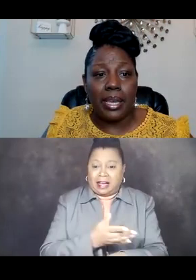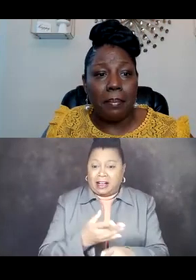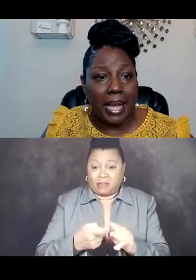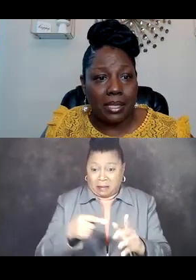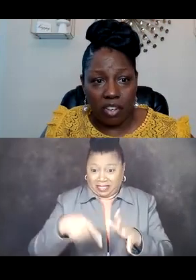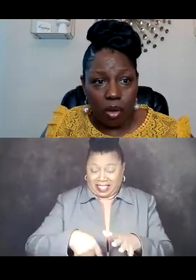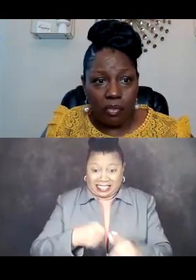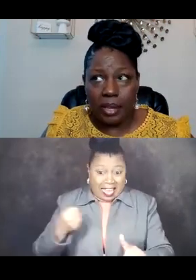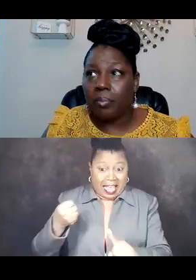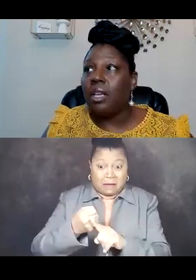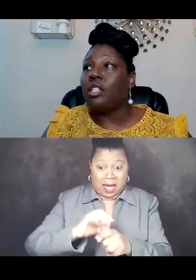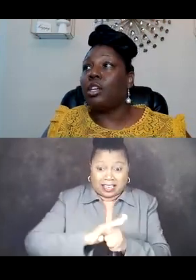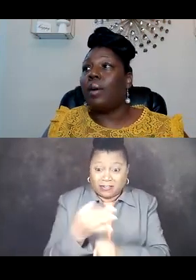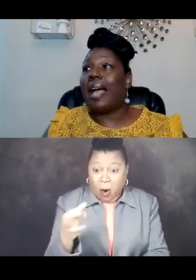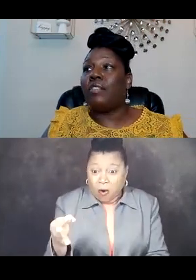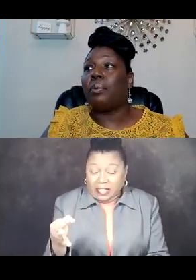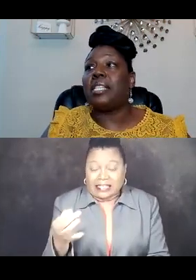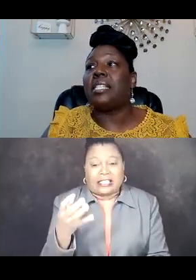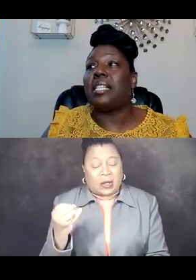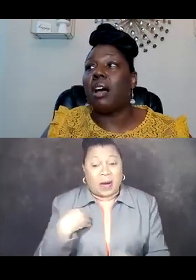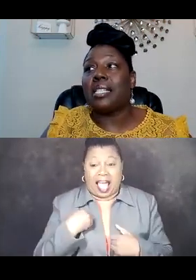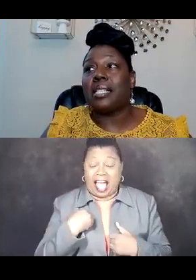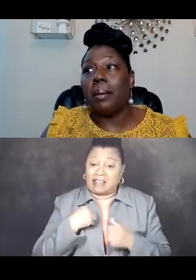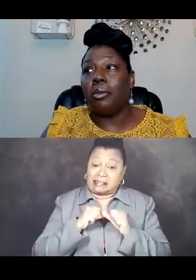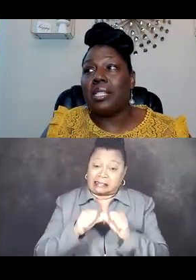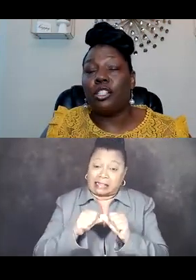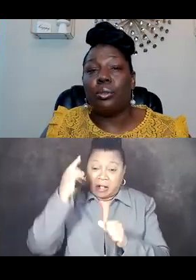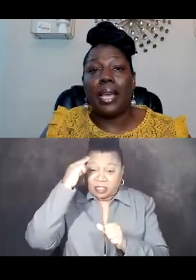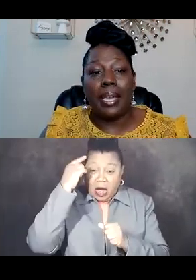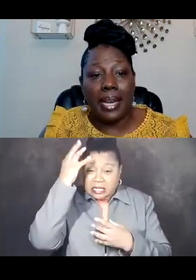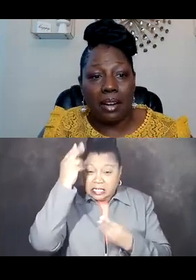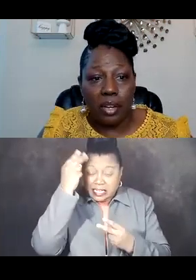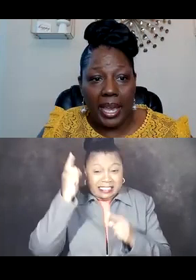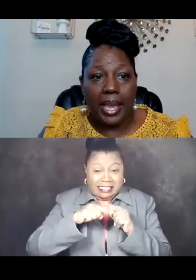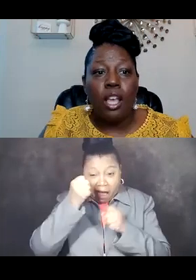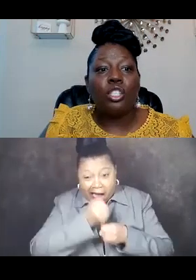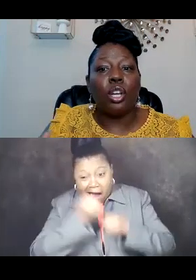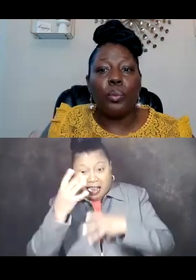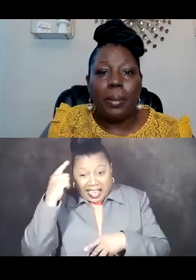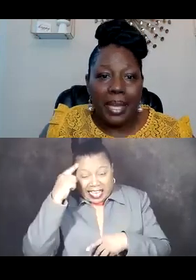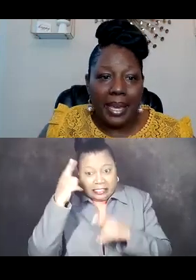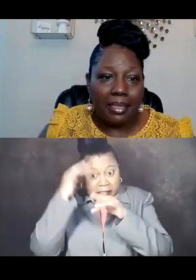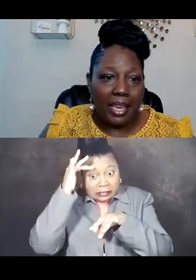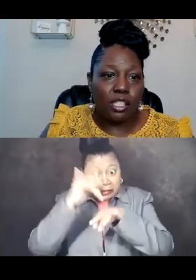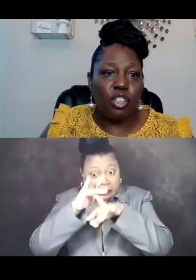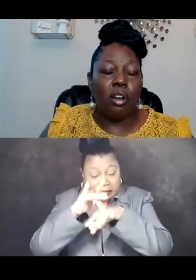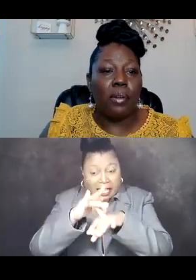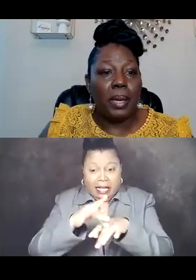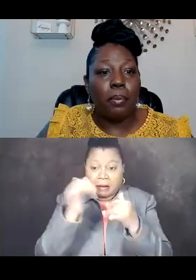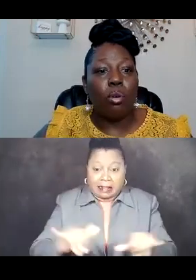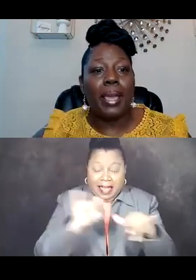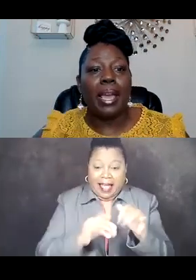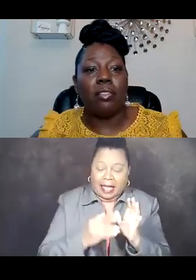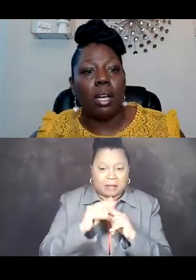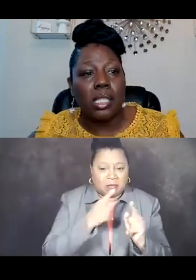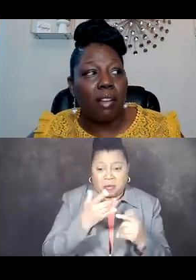this impact of COVID. So having persistent thoughts and memories that you can't get out of your head. So the replaying things, for